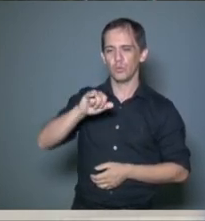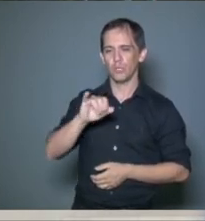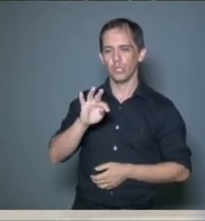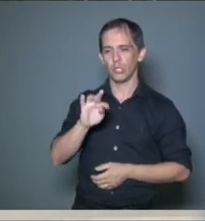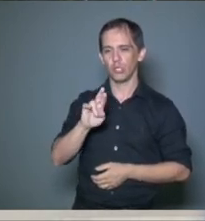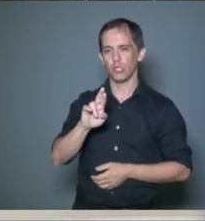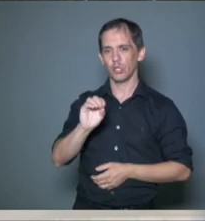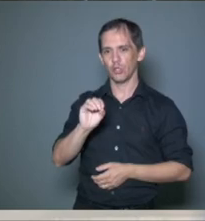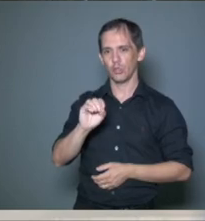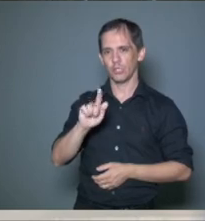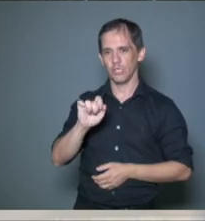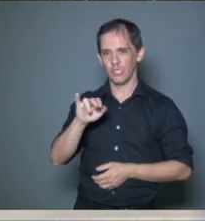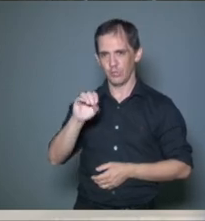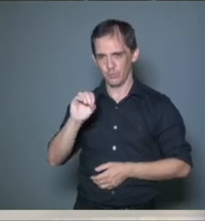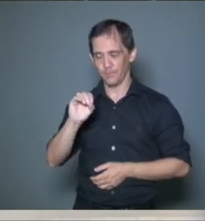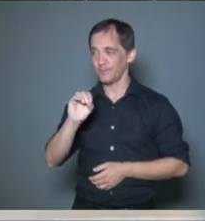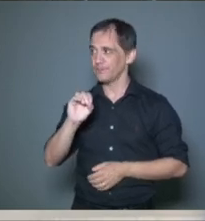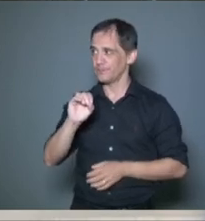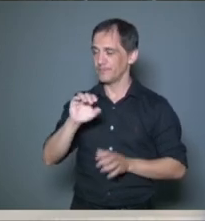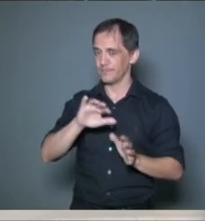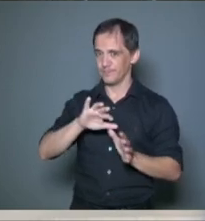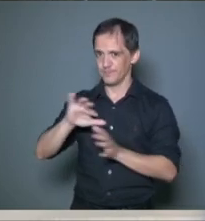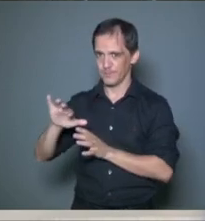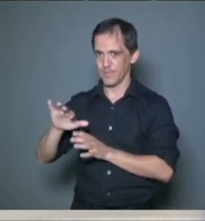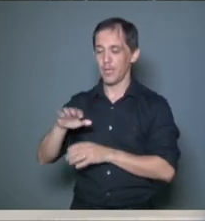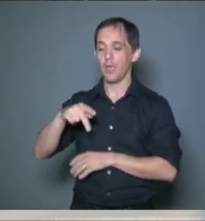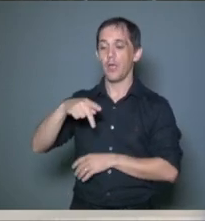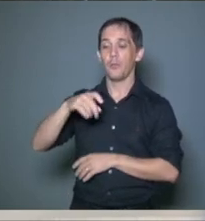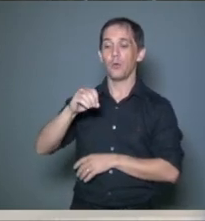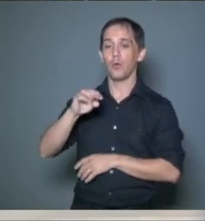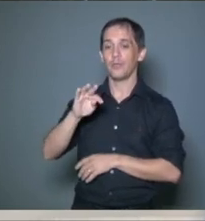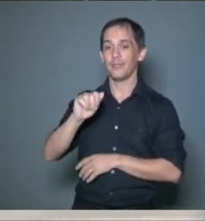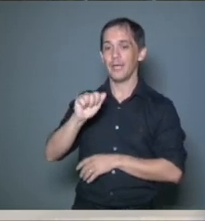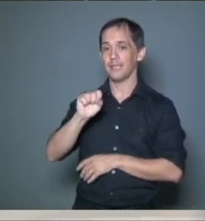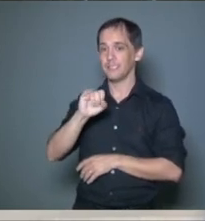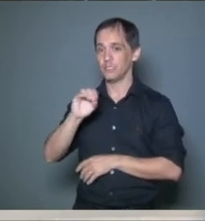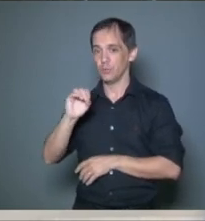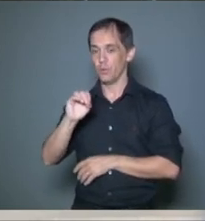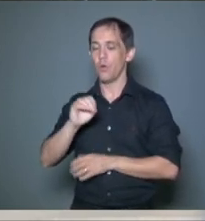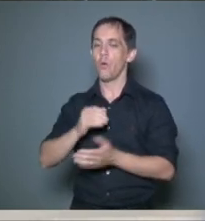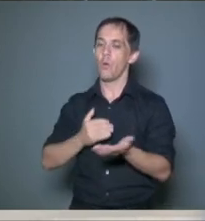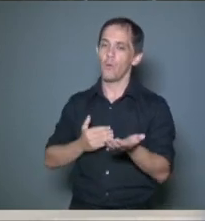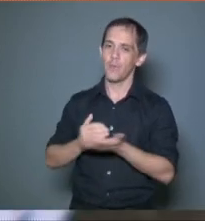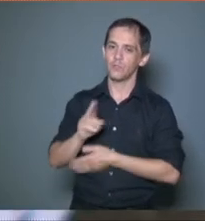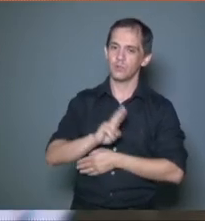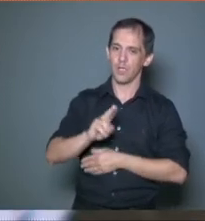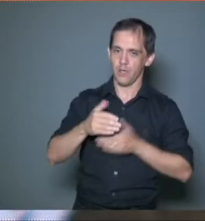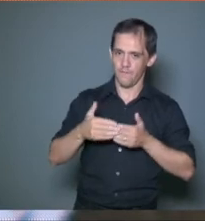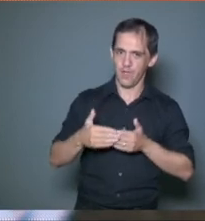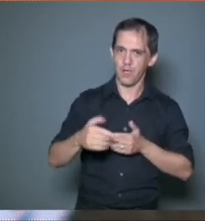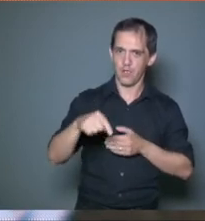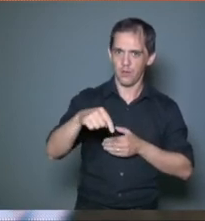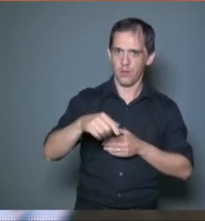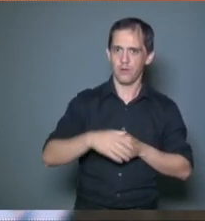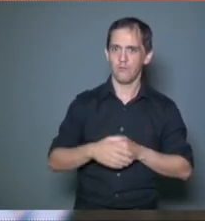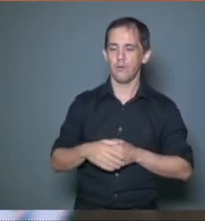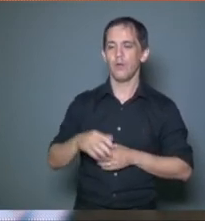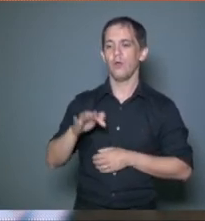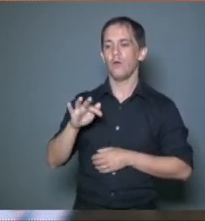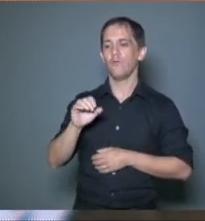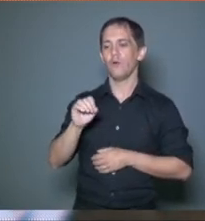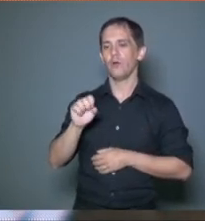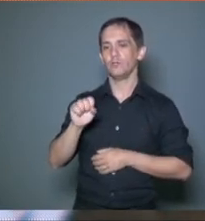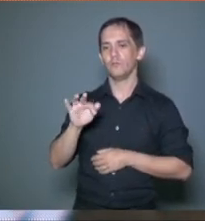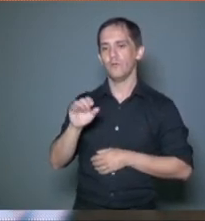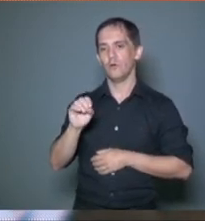And nitrogen, well, we start receiving potassium now and we apply it in